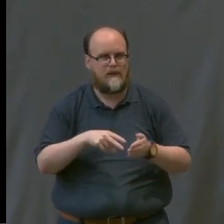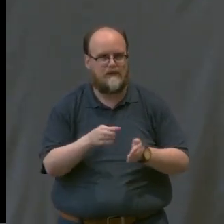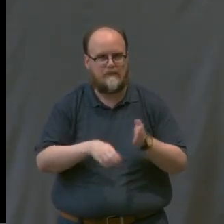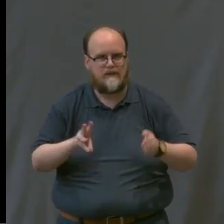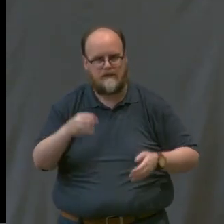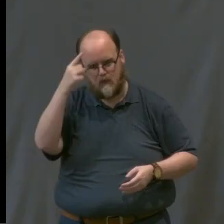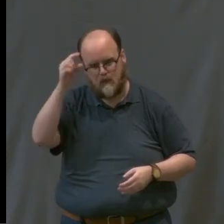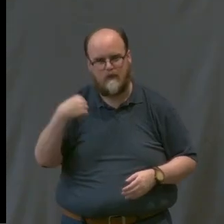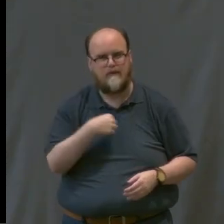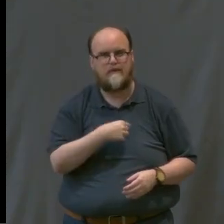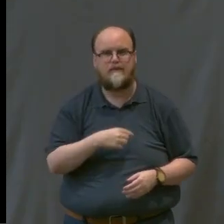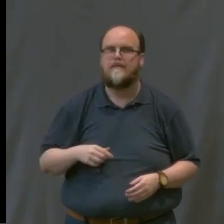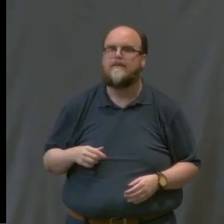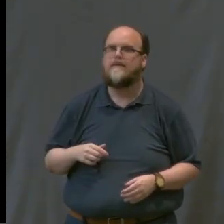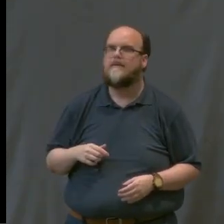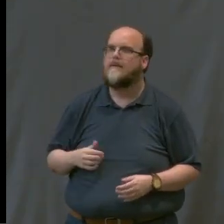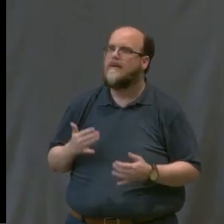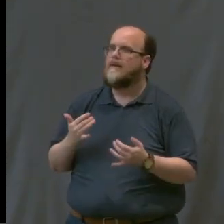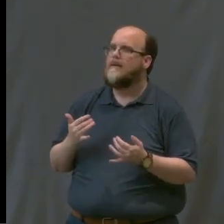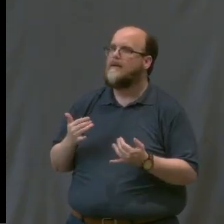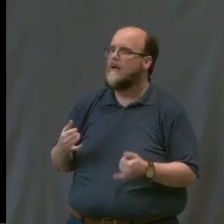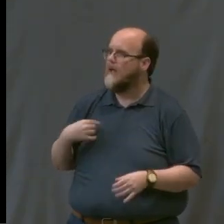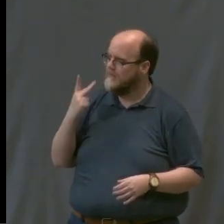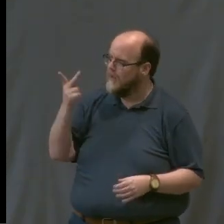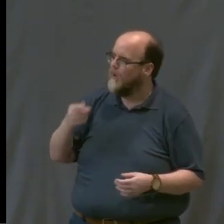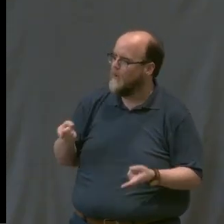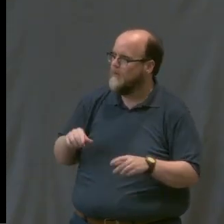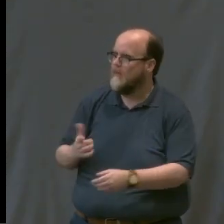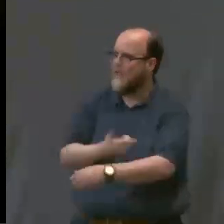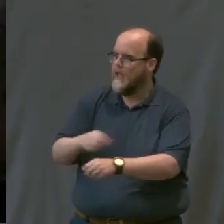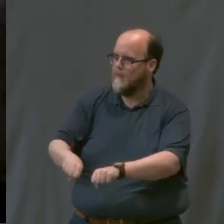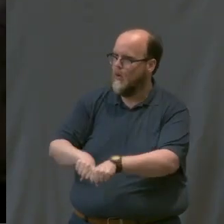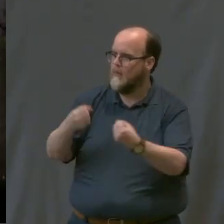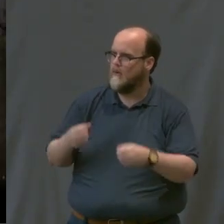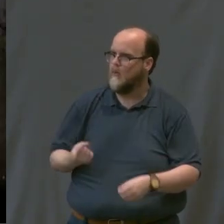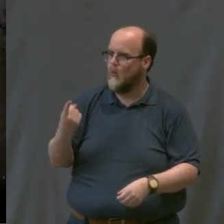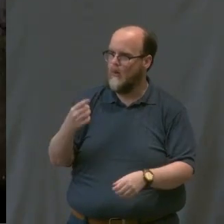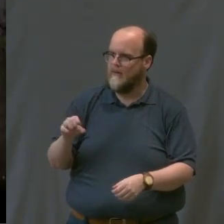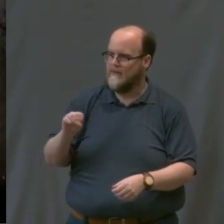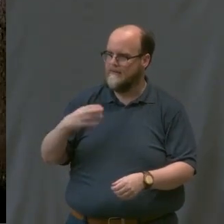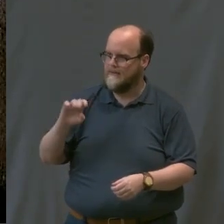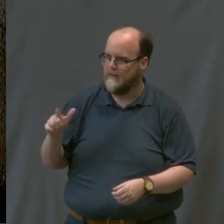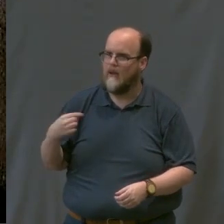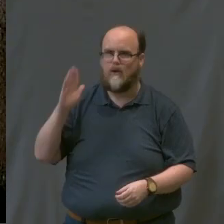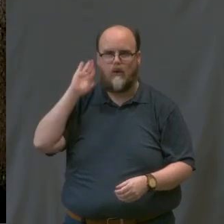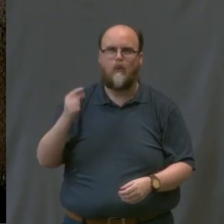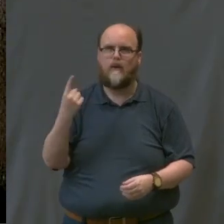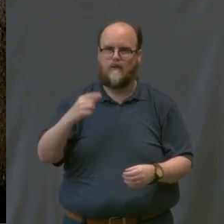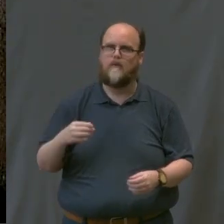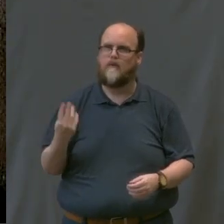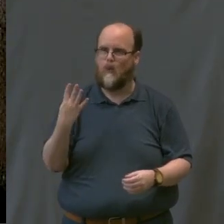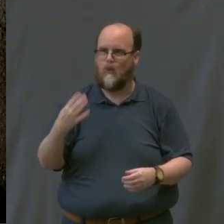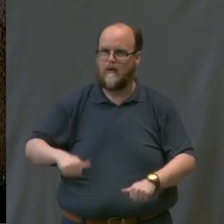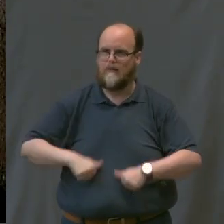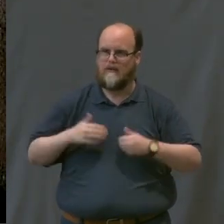us? Now I saw when the Lamb opened one of the seals, and I heard one of the 4 living creatures saying